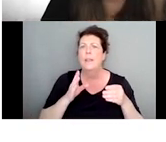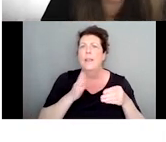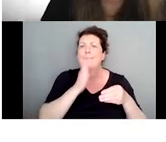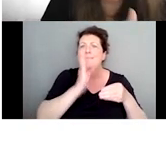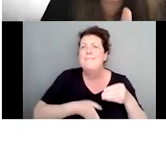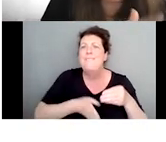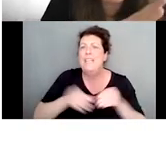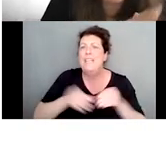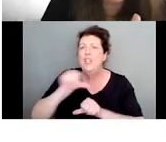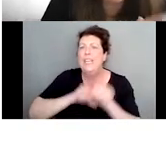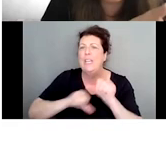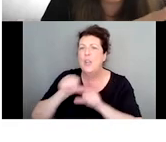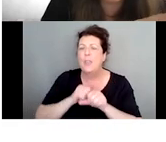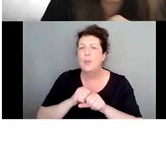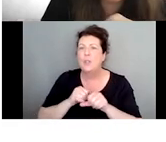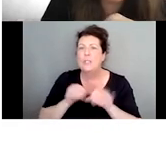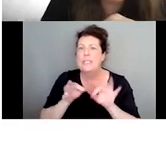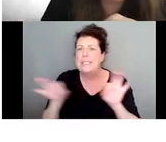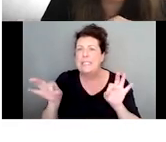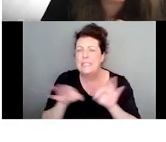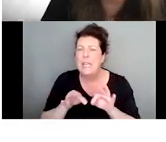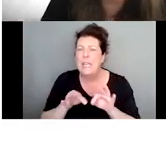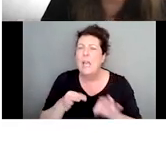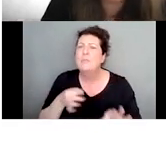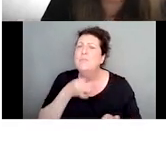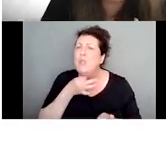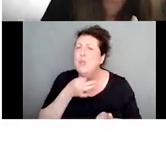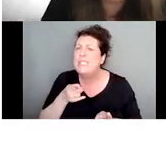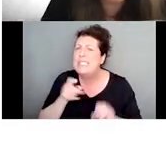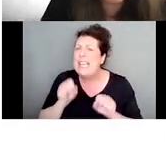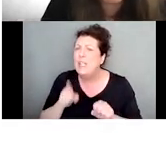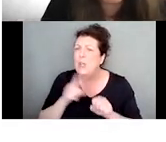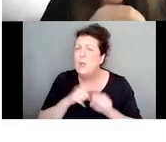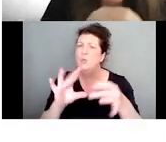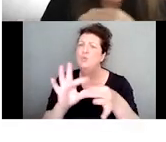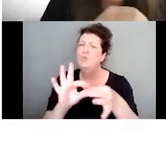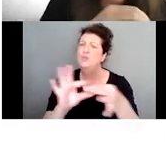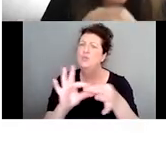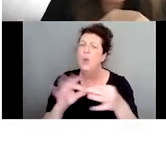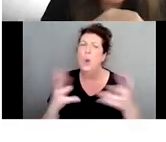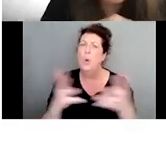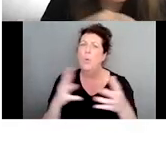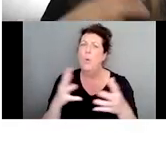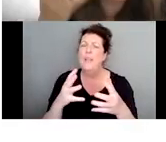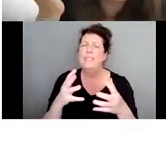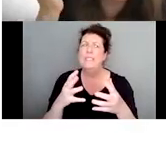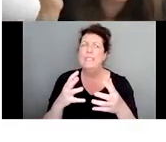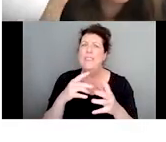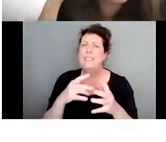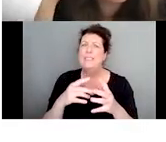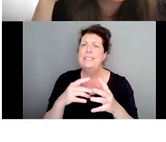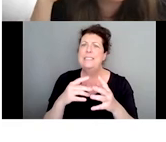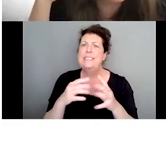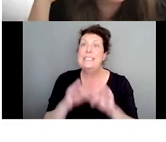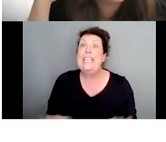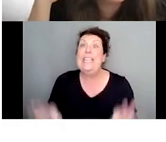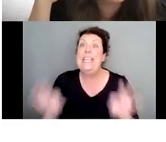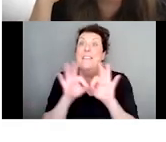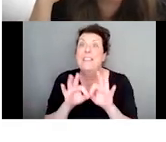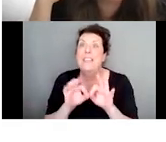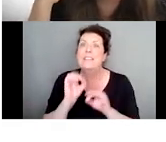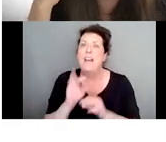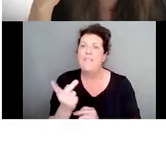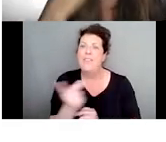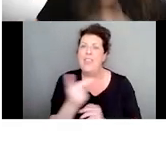just wanted to know if you could speak to kind of like the significance of their being so in tuned here that they're literally finishing each other's